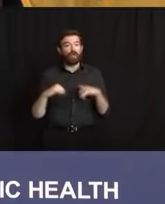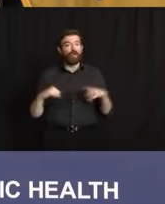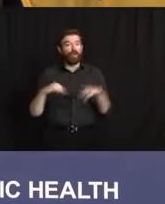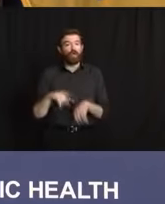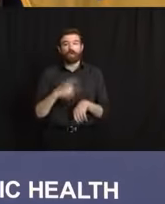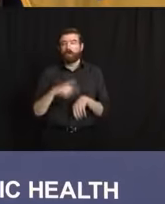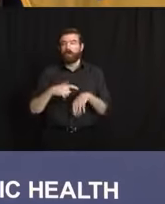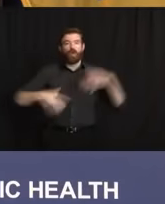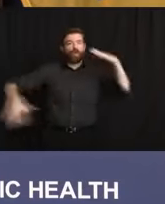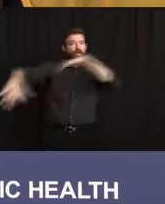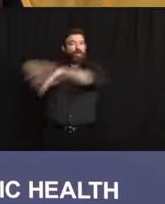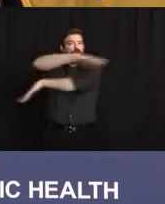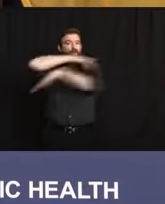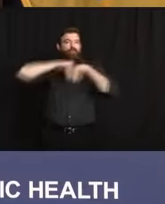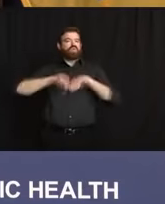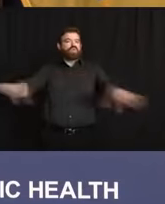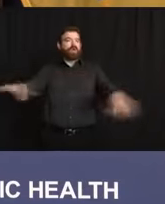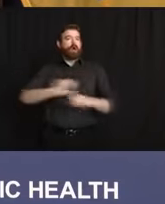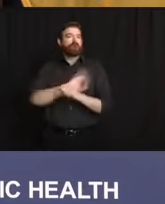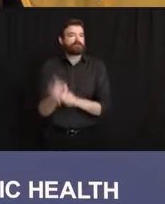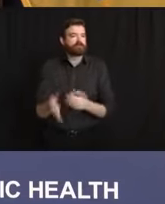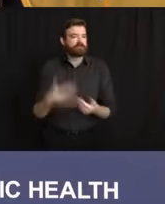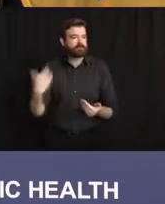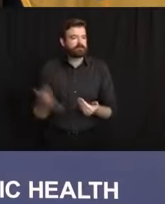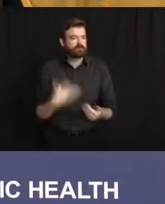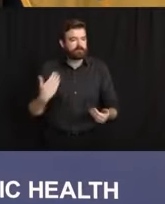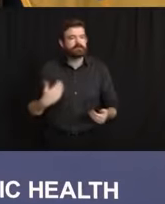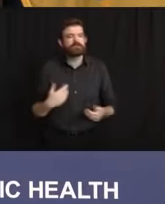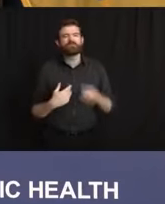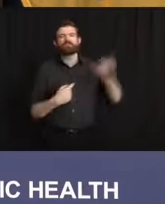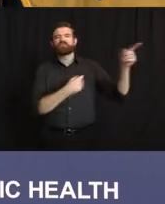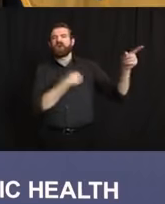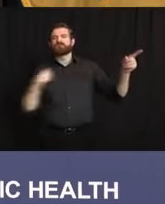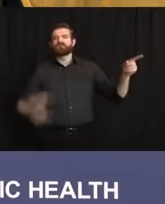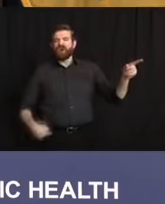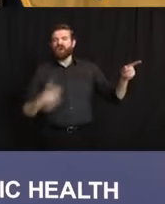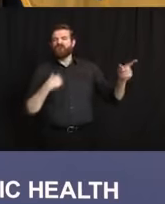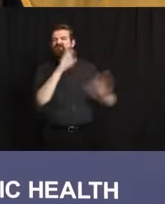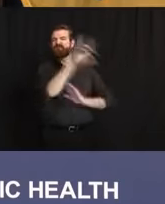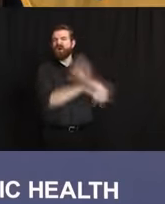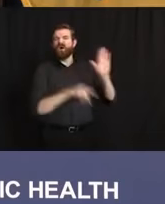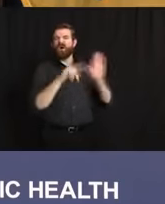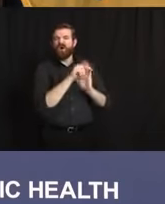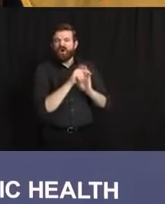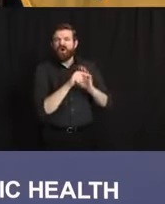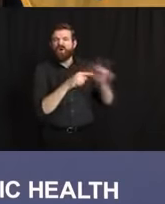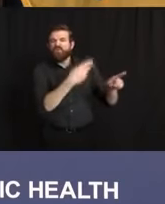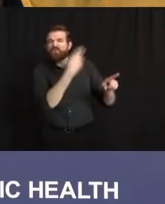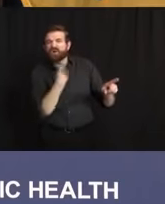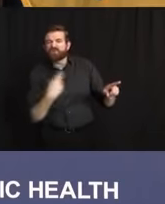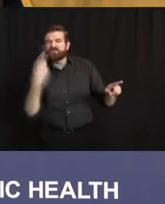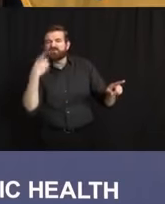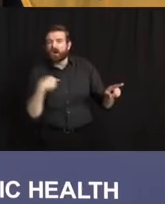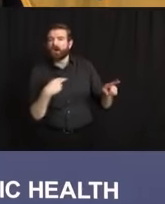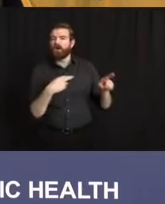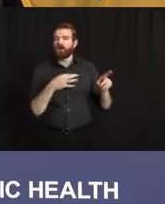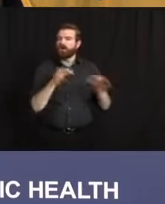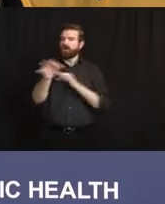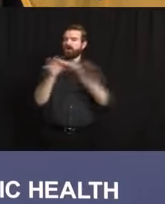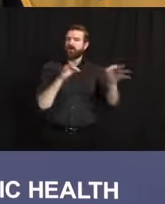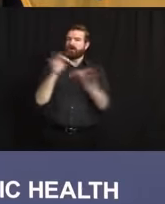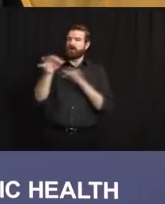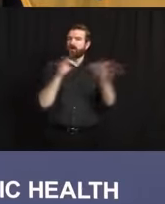we've all seen that video, I believe, in China, in that restaurant. And so we just got to, we want to get there. We will get there. We got to do it really